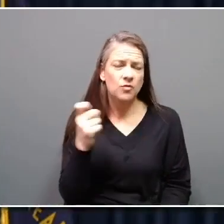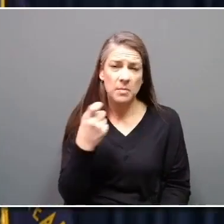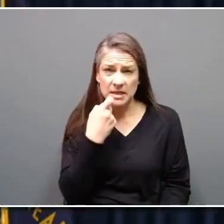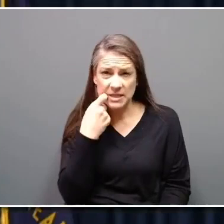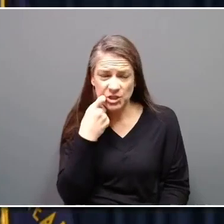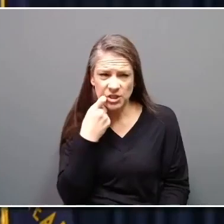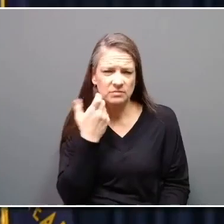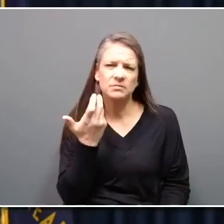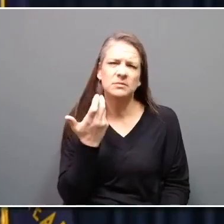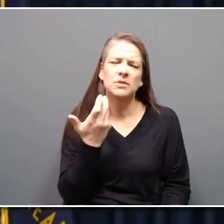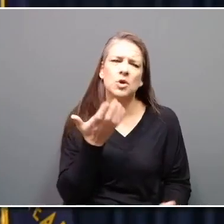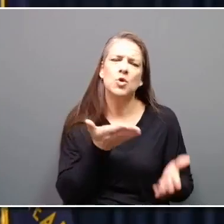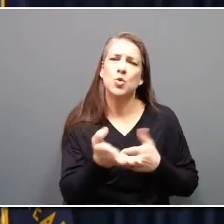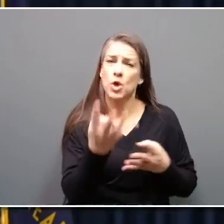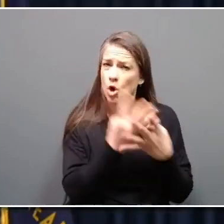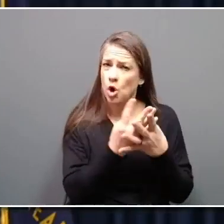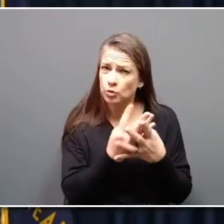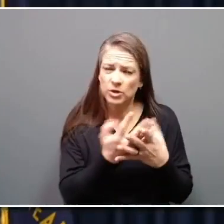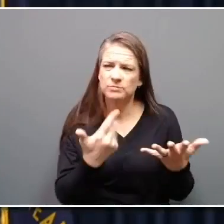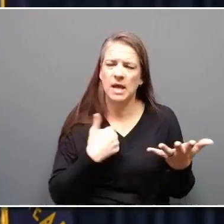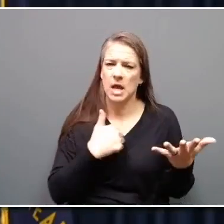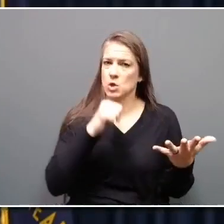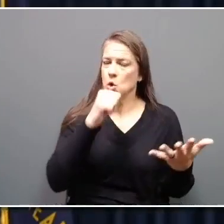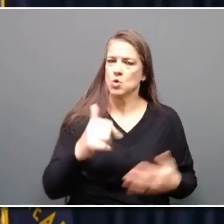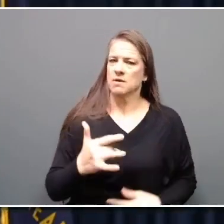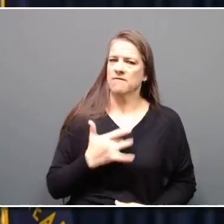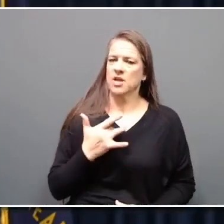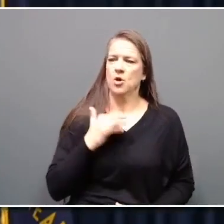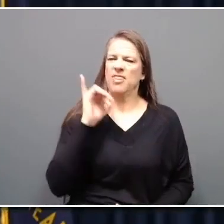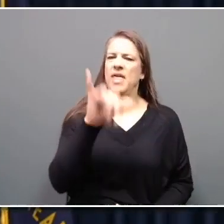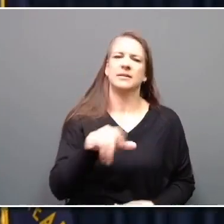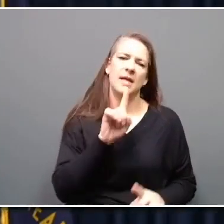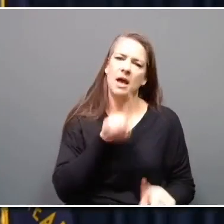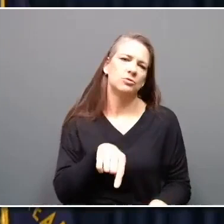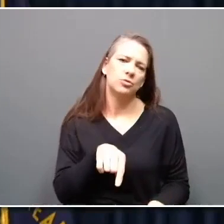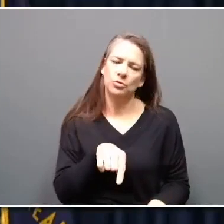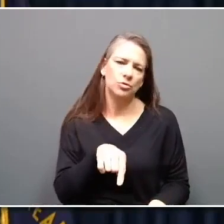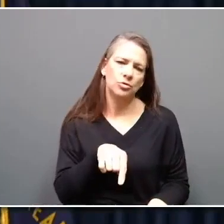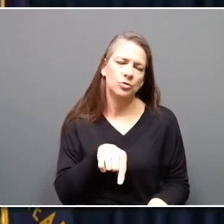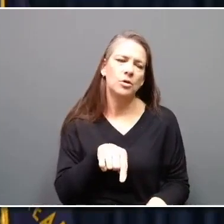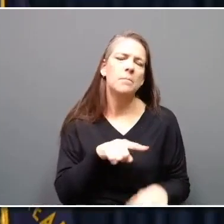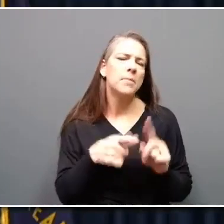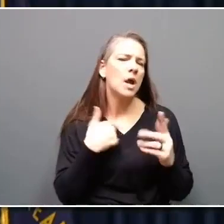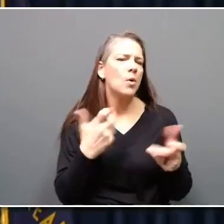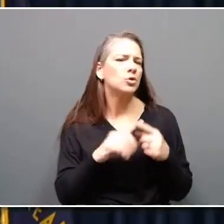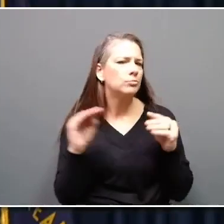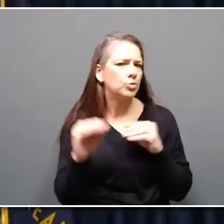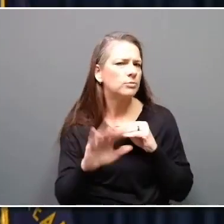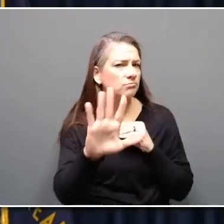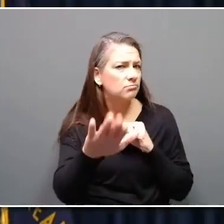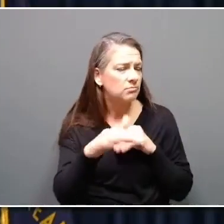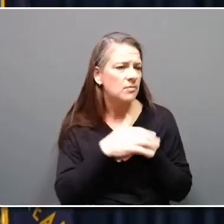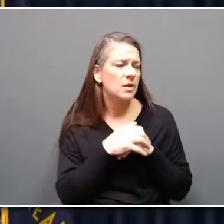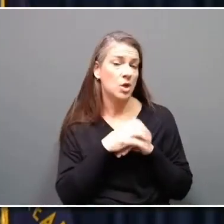through incarceration. I don't think that is the answer. But again, I want to put the nuance on that, and that a